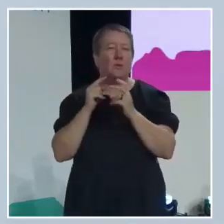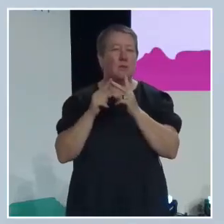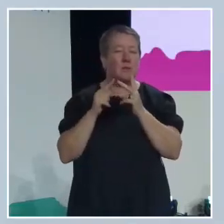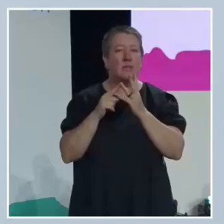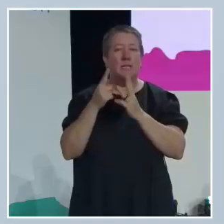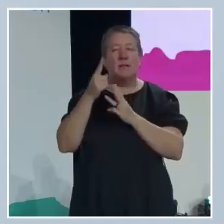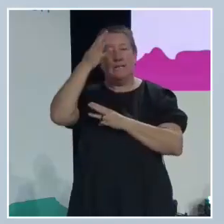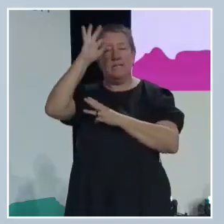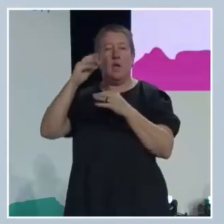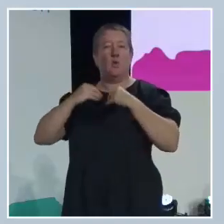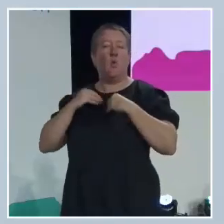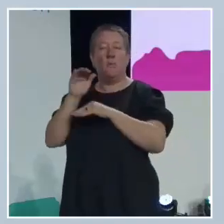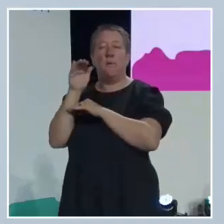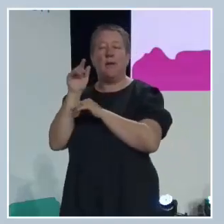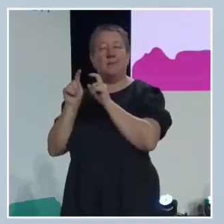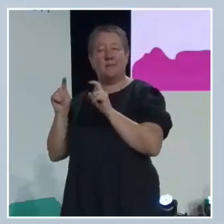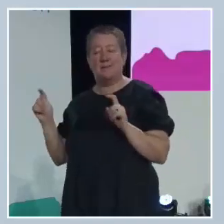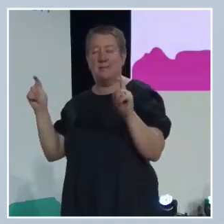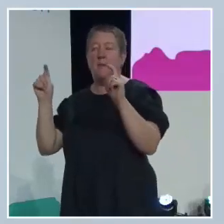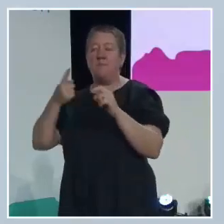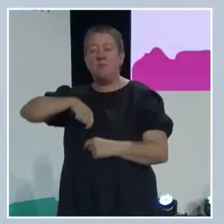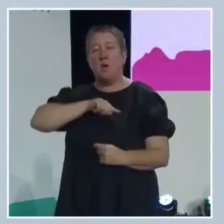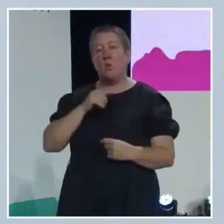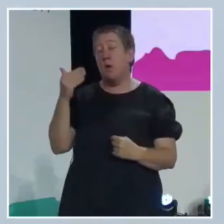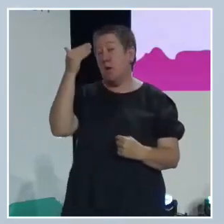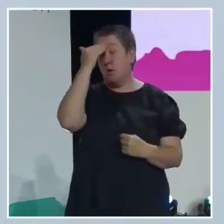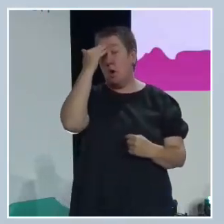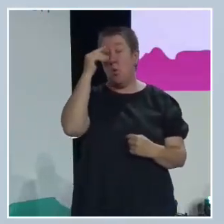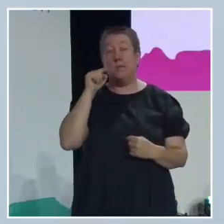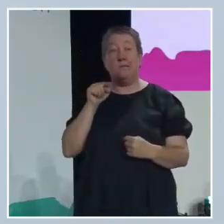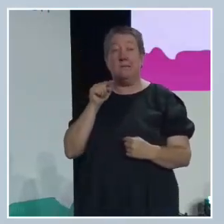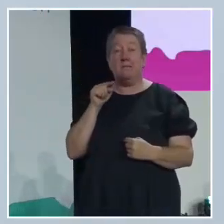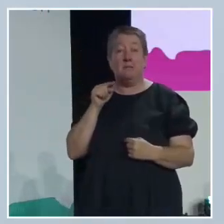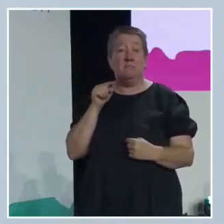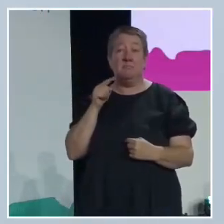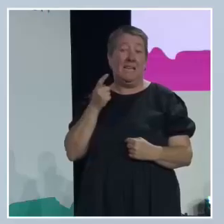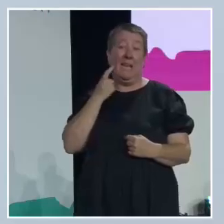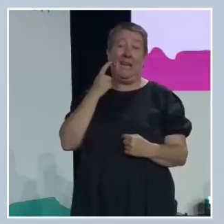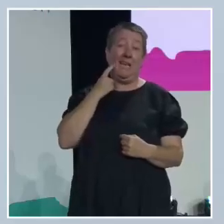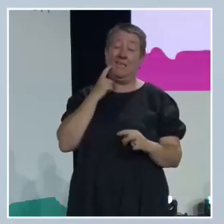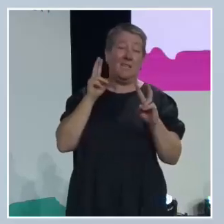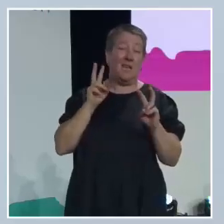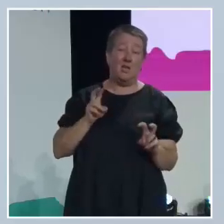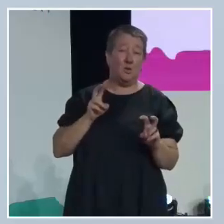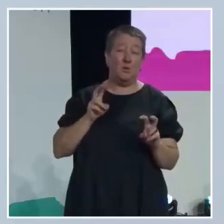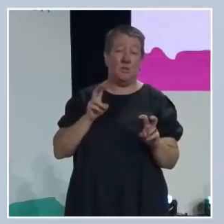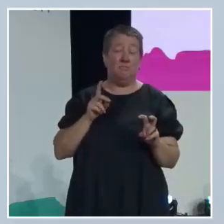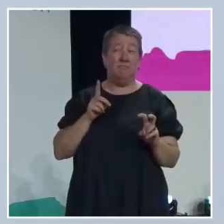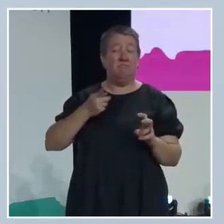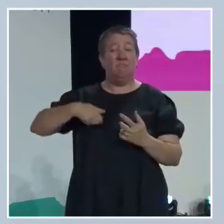state-owned banked. And we know that it's not an easy issue, never been, among